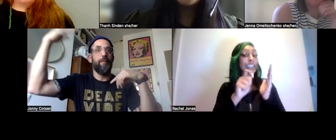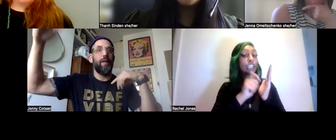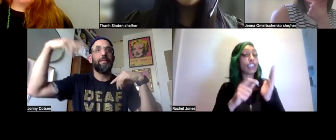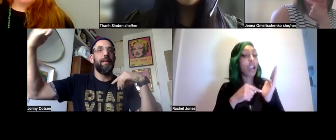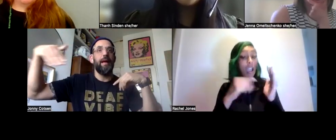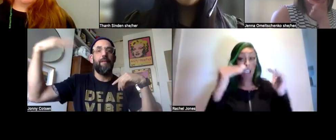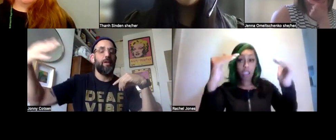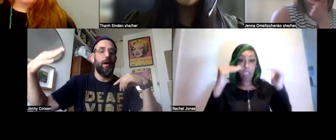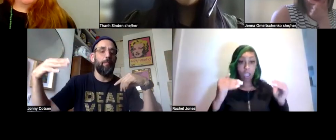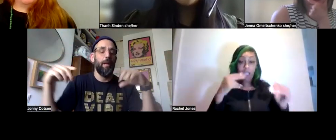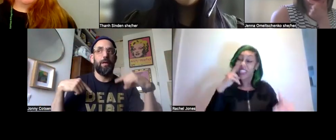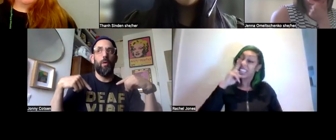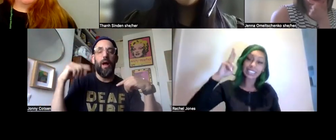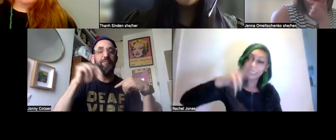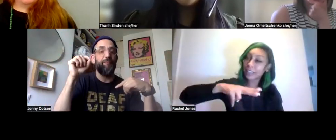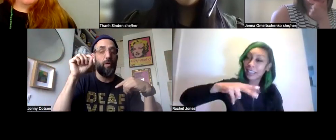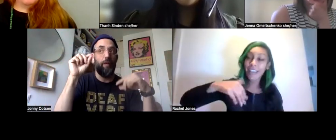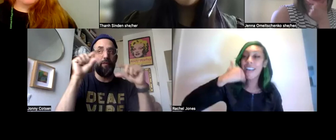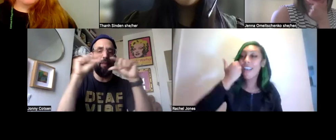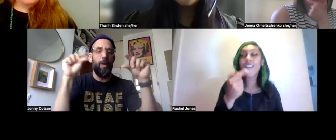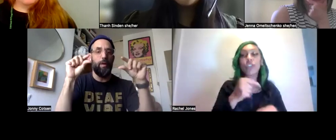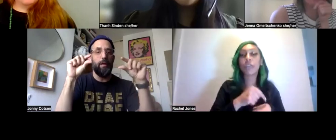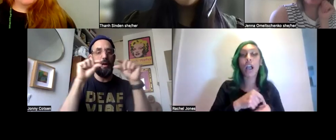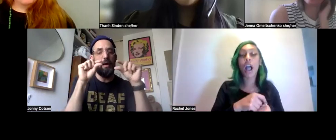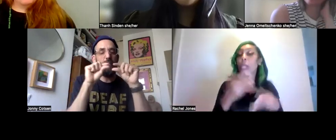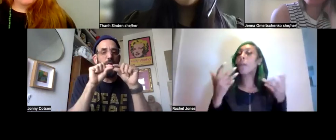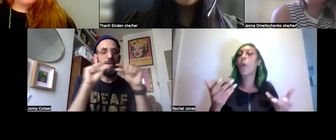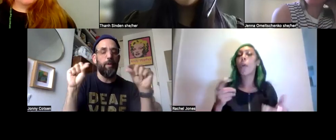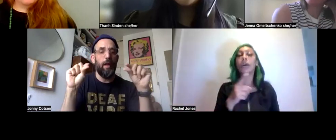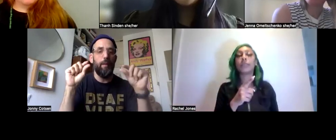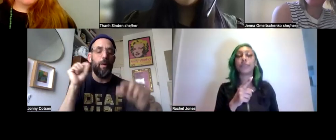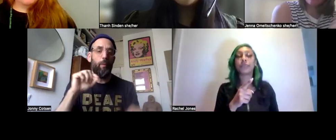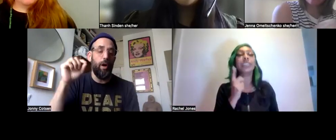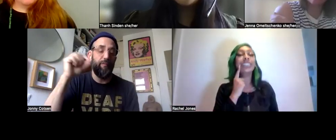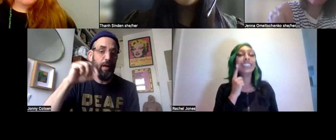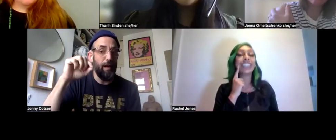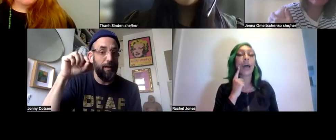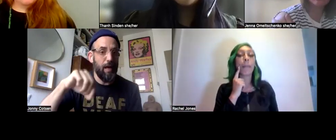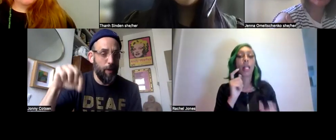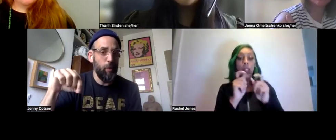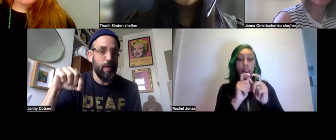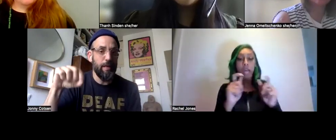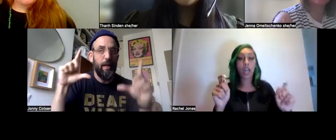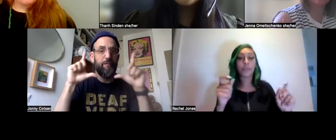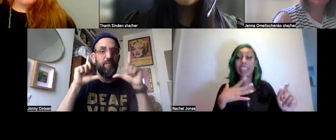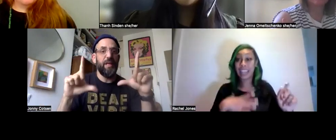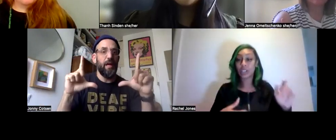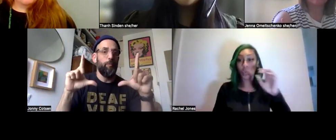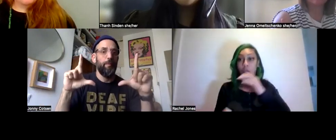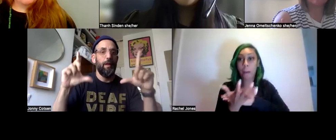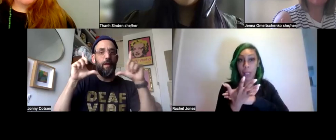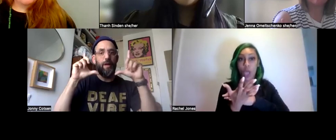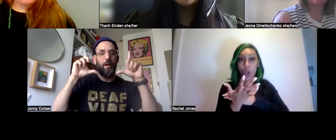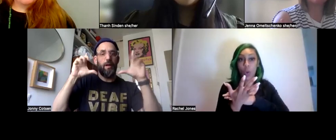So I take a steer every time. So I haven't, at the moment, I've got a simple line, but what I've done, I need to upload it. I've done a